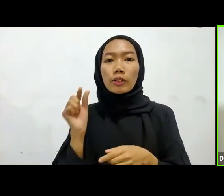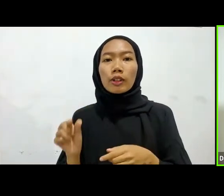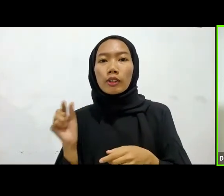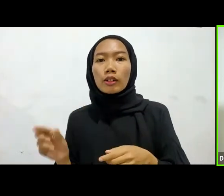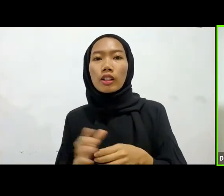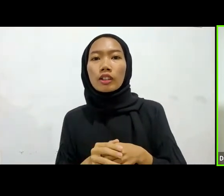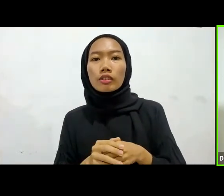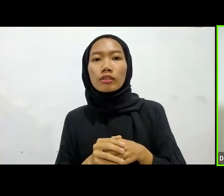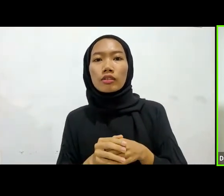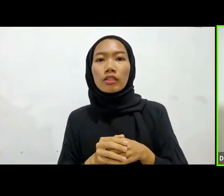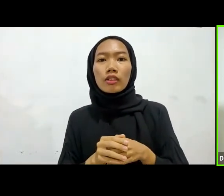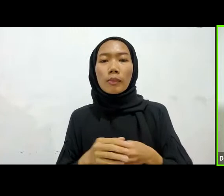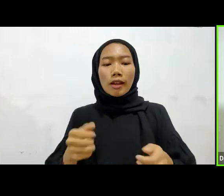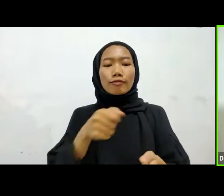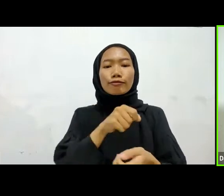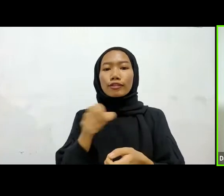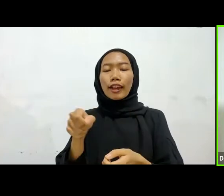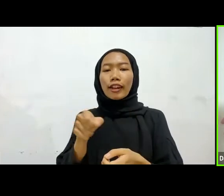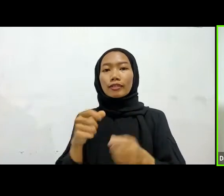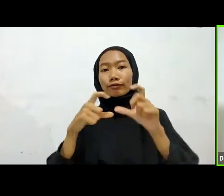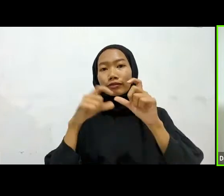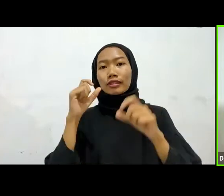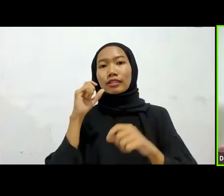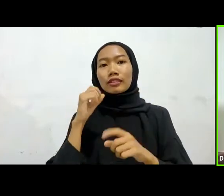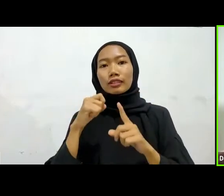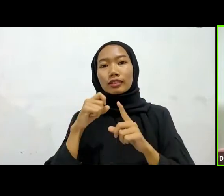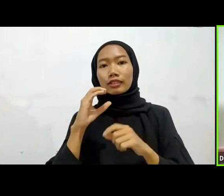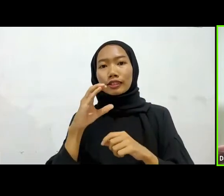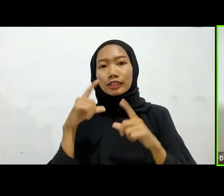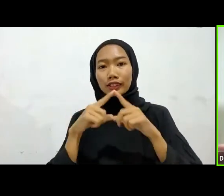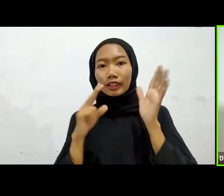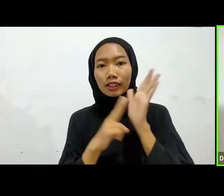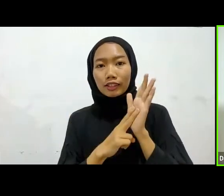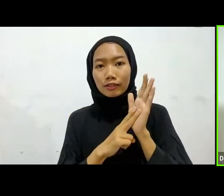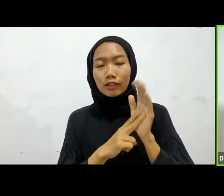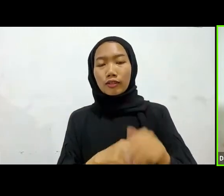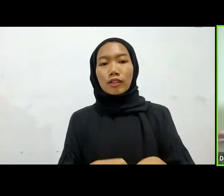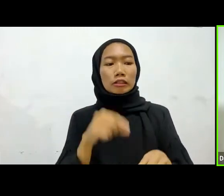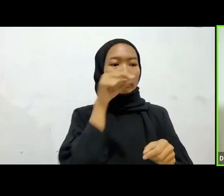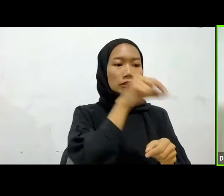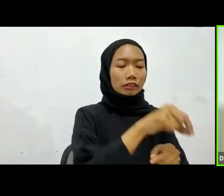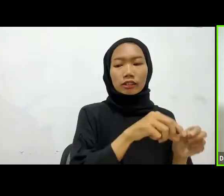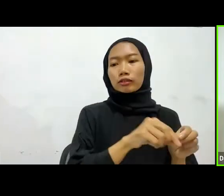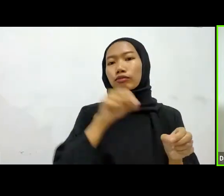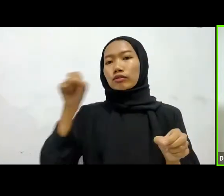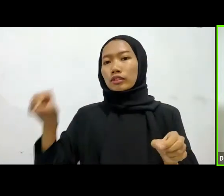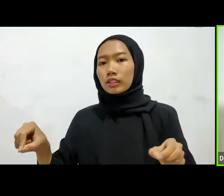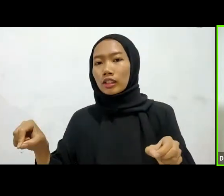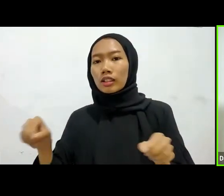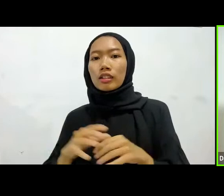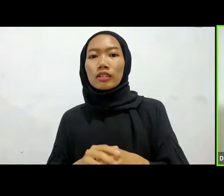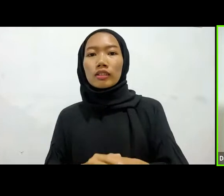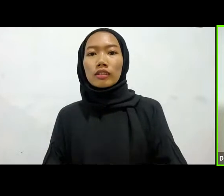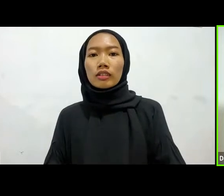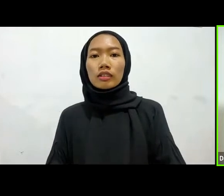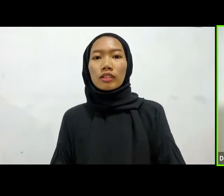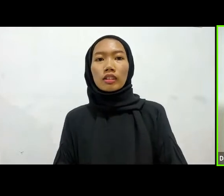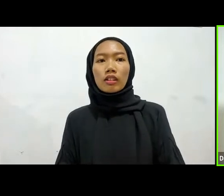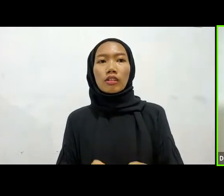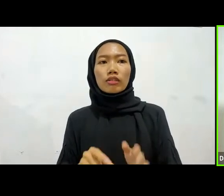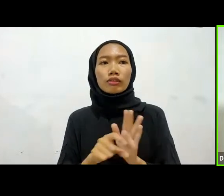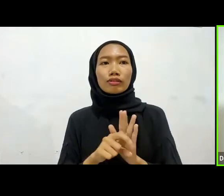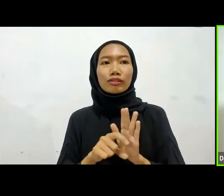you to that doctor. The corridors of the hospital themselves are inaccessible. So